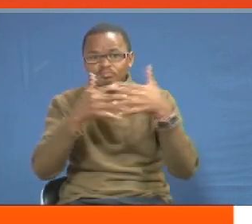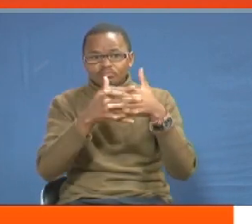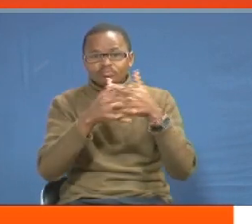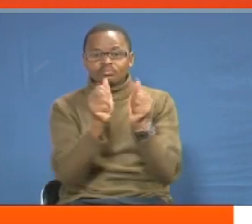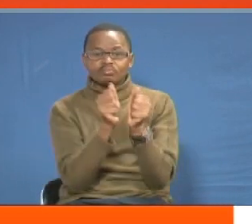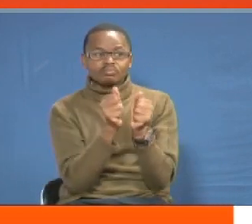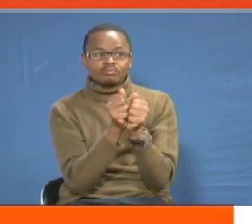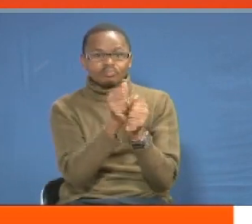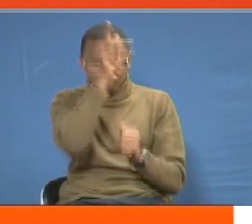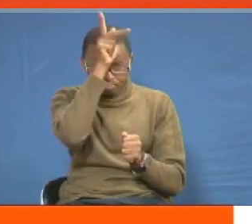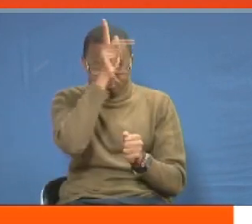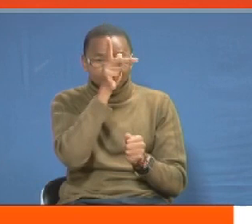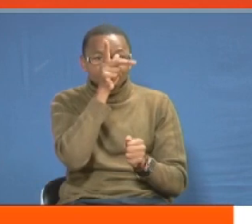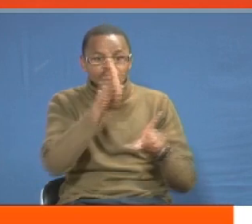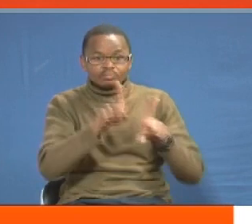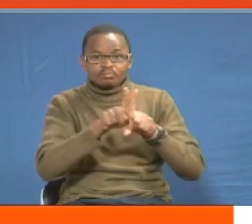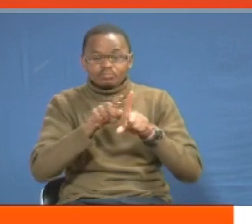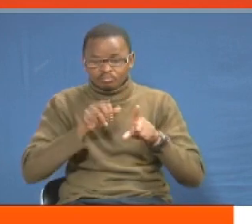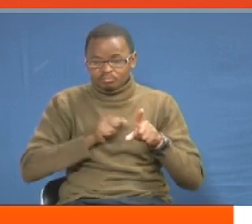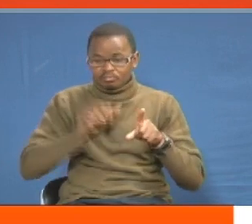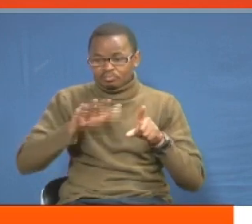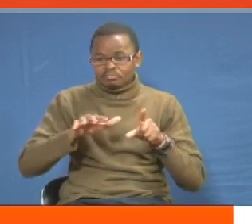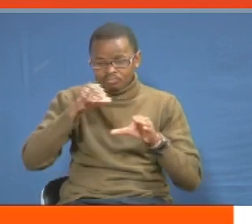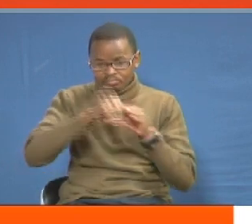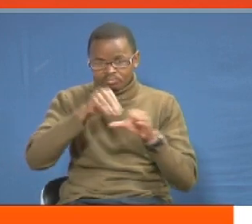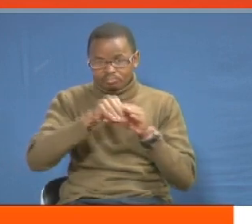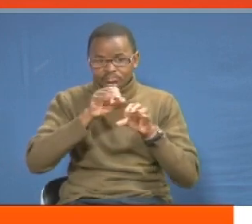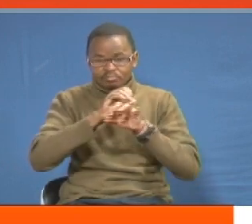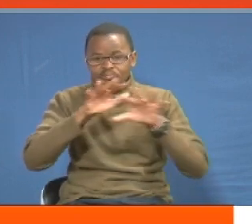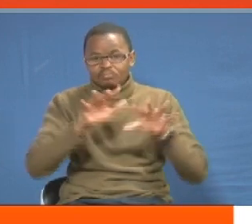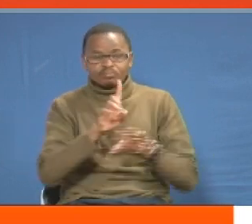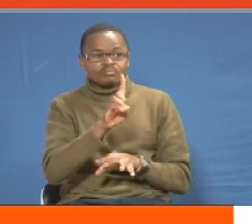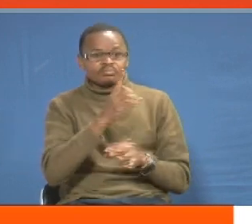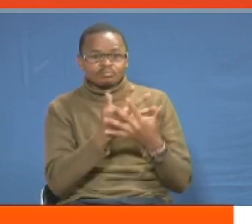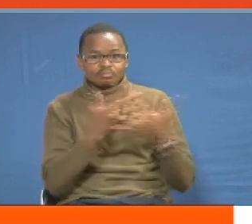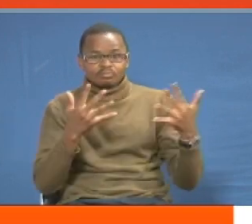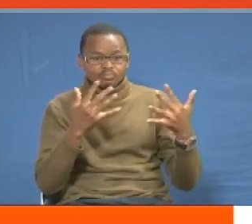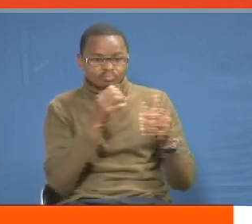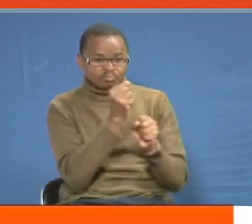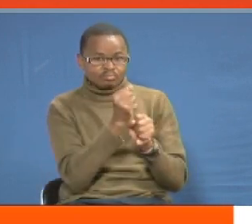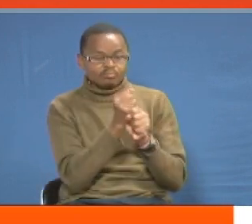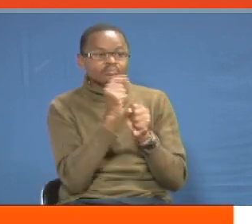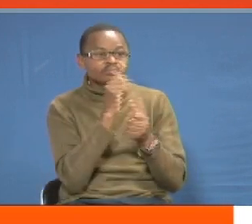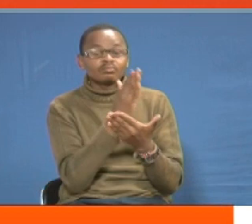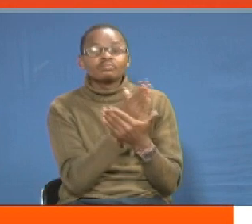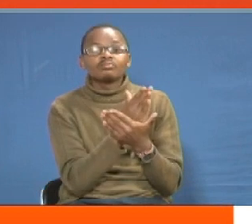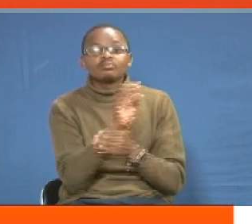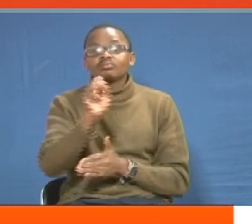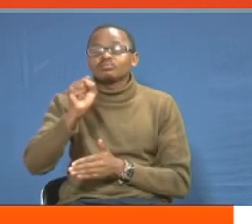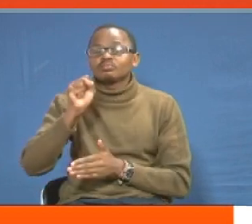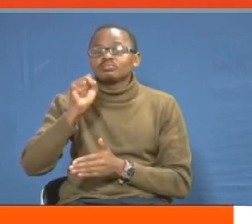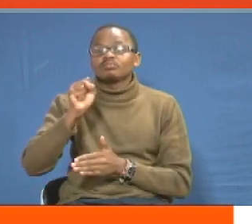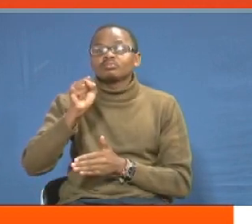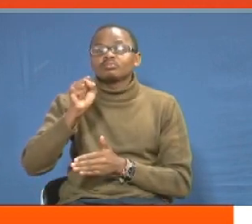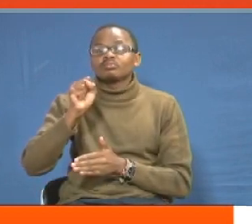engaging with the parents as well as the girls. Within what we distributed, one of the things that we made sure was in there